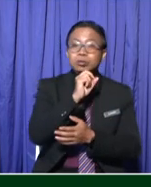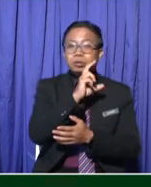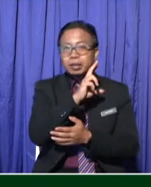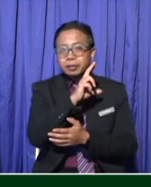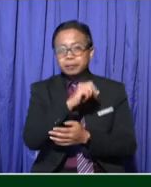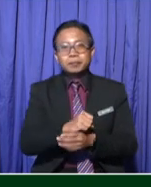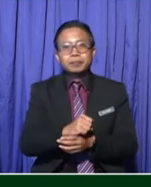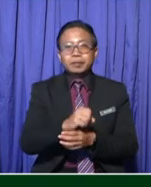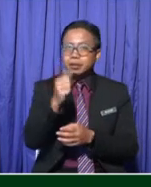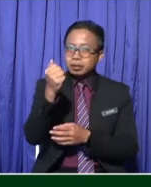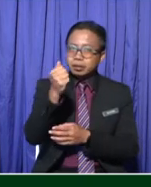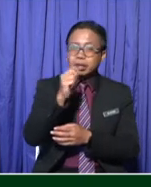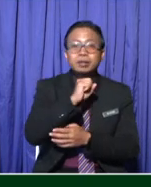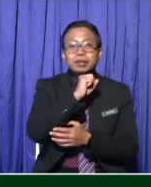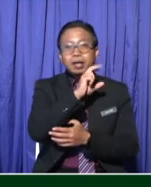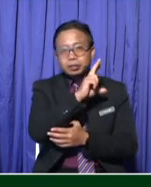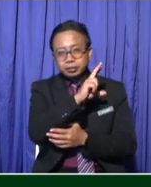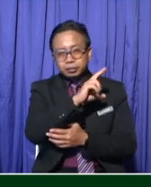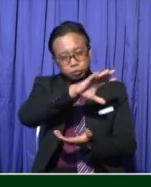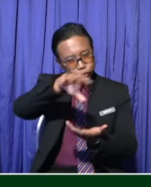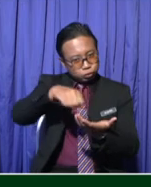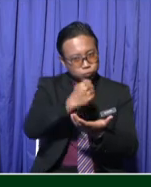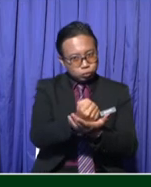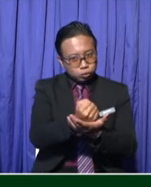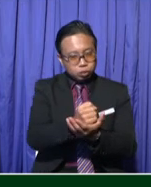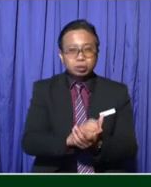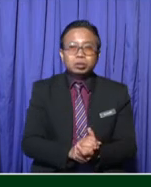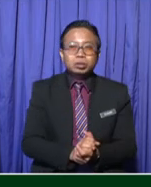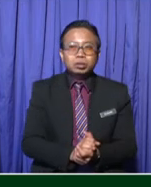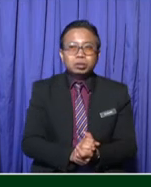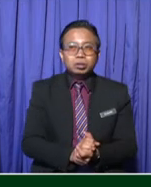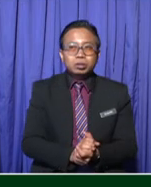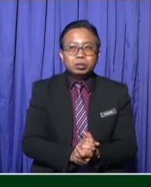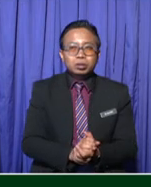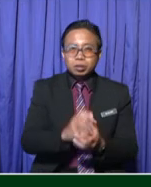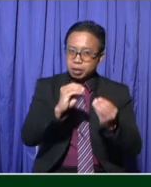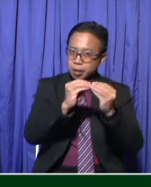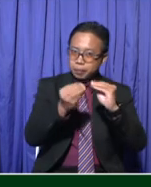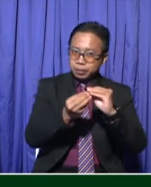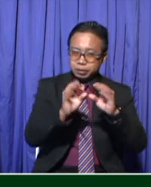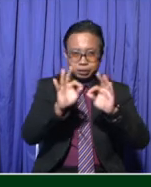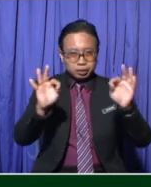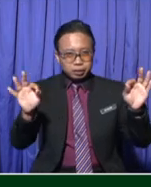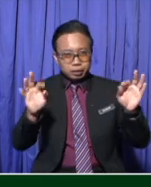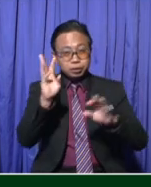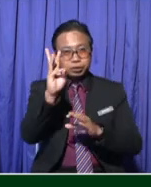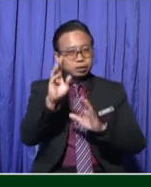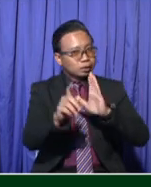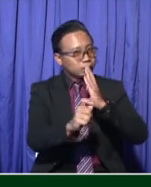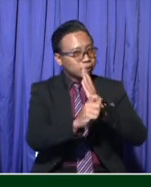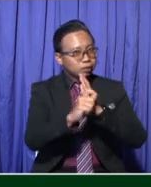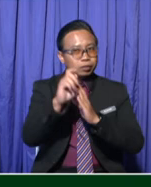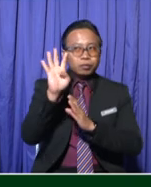10 ducks all together. The number sentence is 6 plus